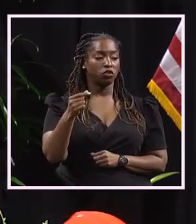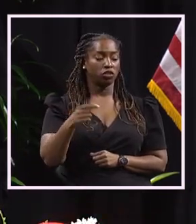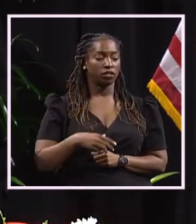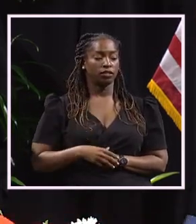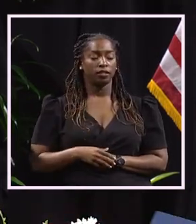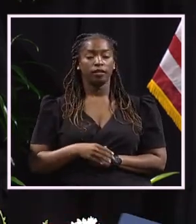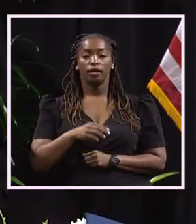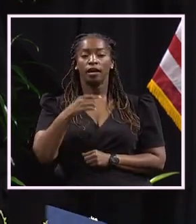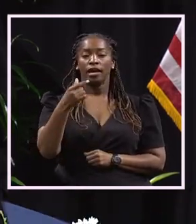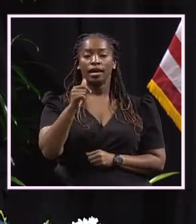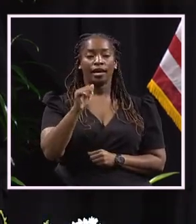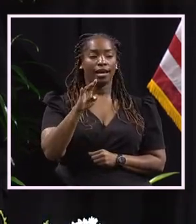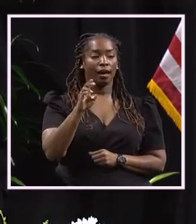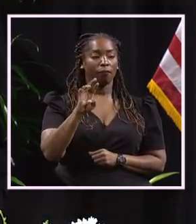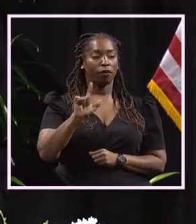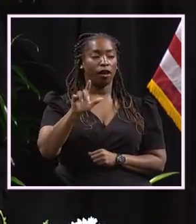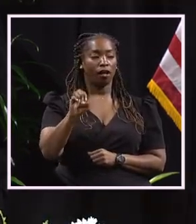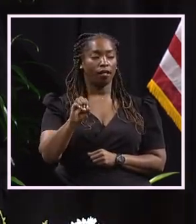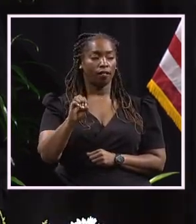Gabriel Isaiah Benavides.